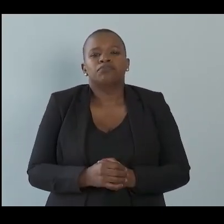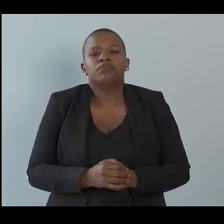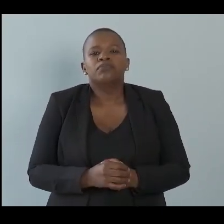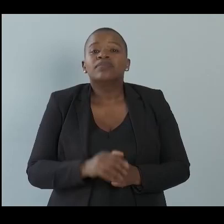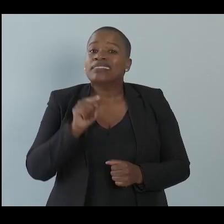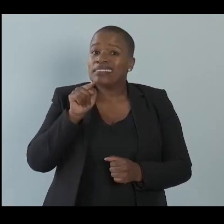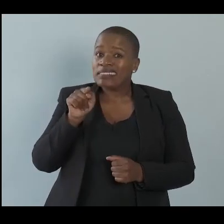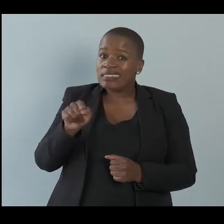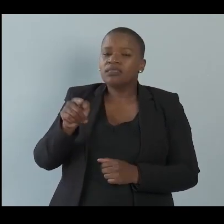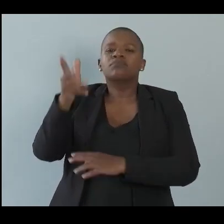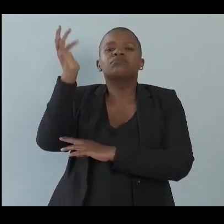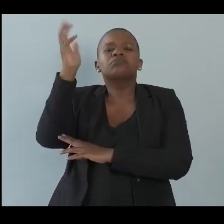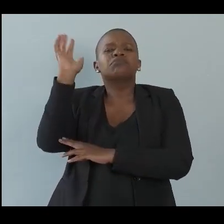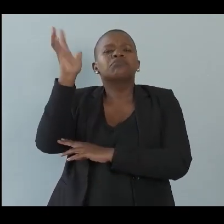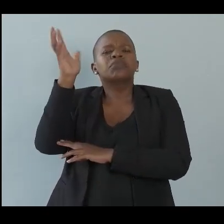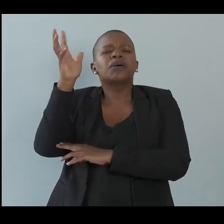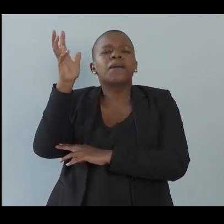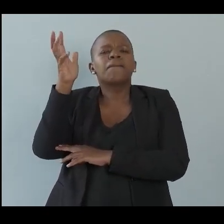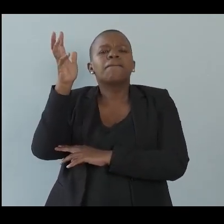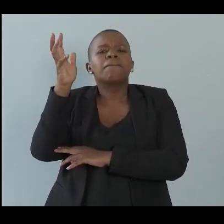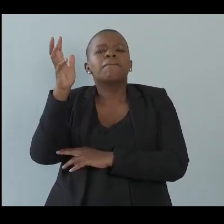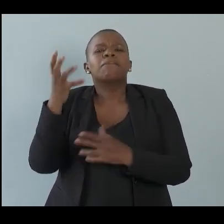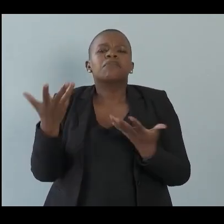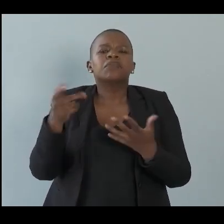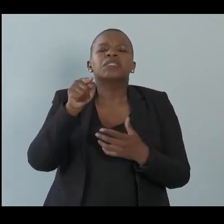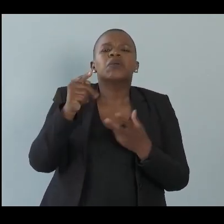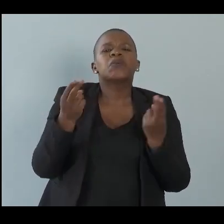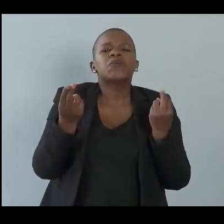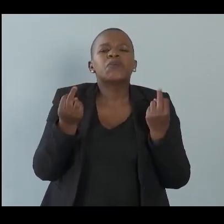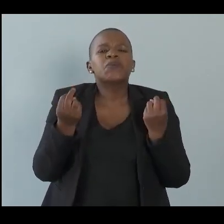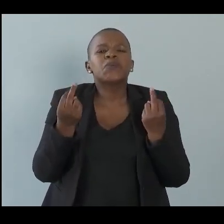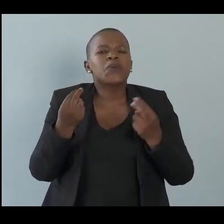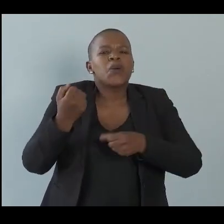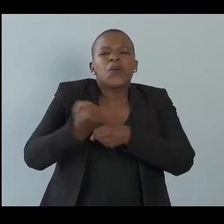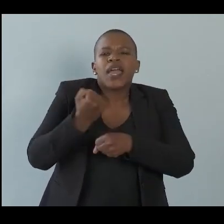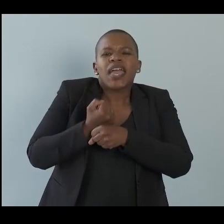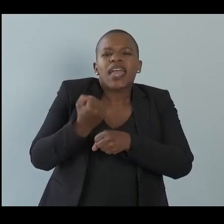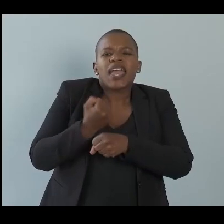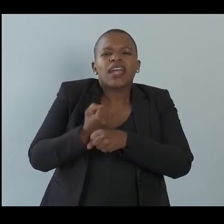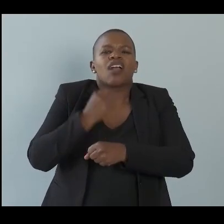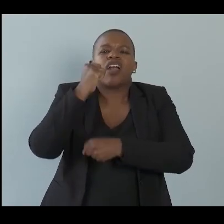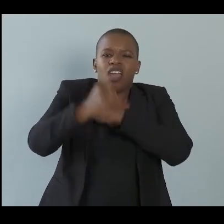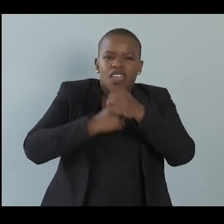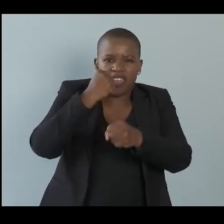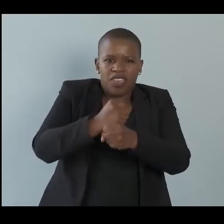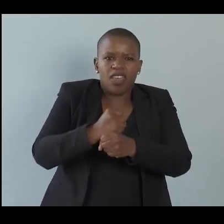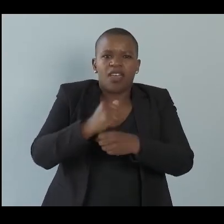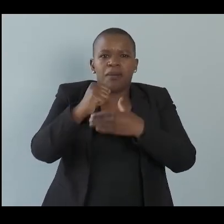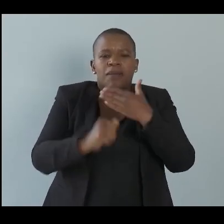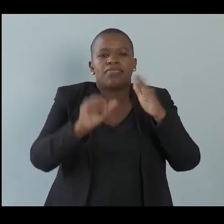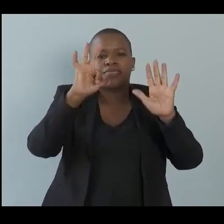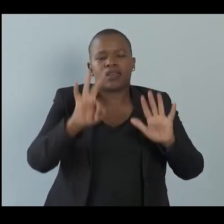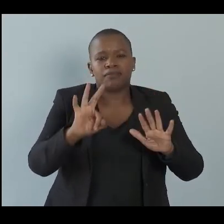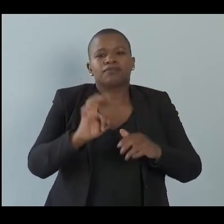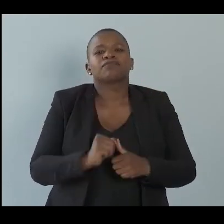terms of our current segmental reporting, with the new operating model taking effect 1st of March 2024. With that, I'll hand you over to